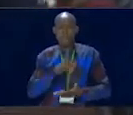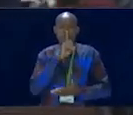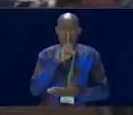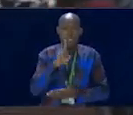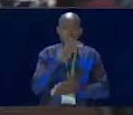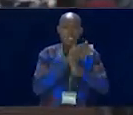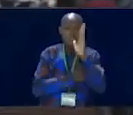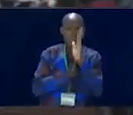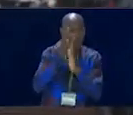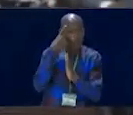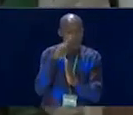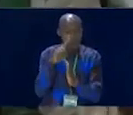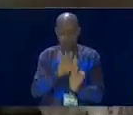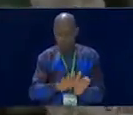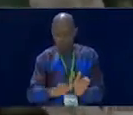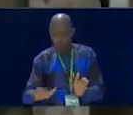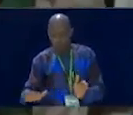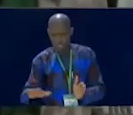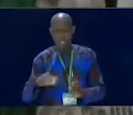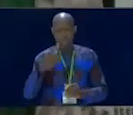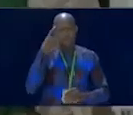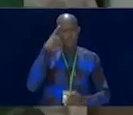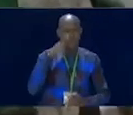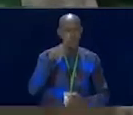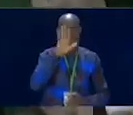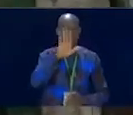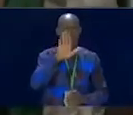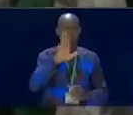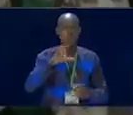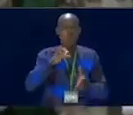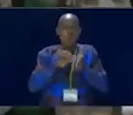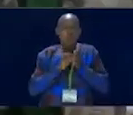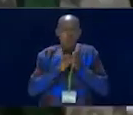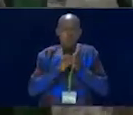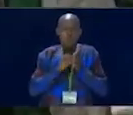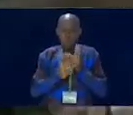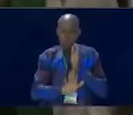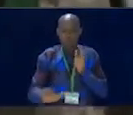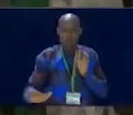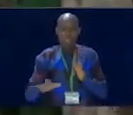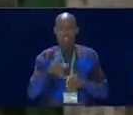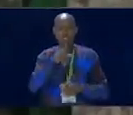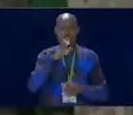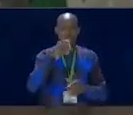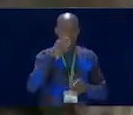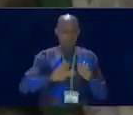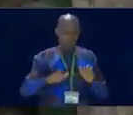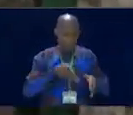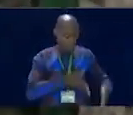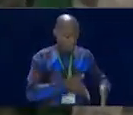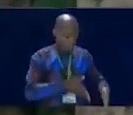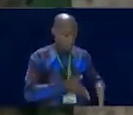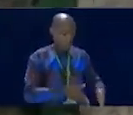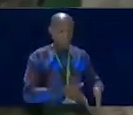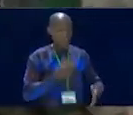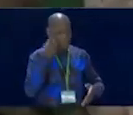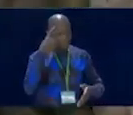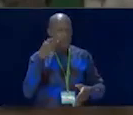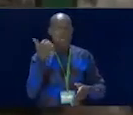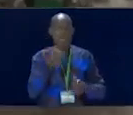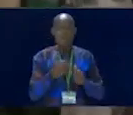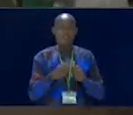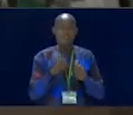God over their child, your child starts to hatch properly. In the name of Jesus, for everyone